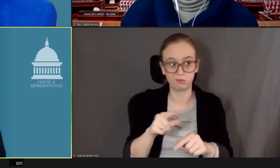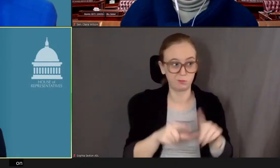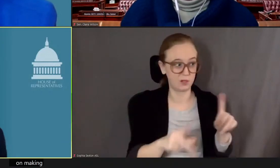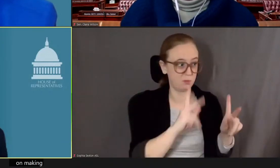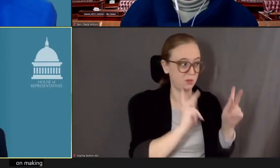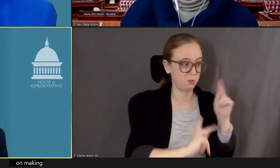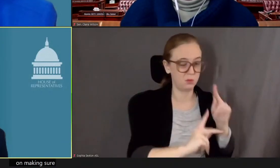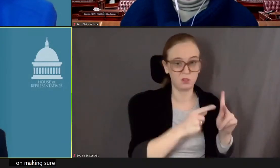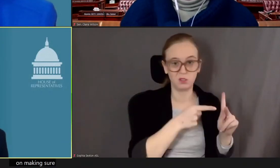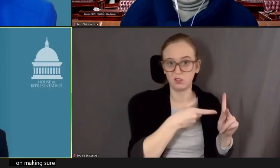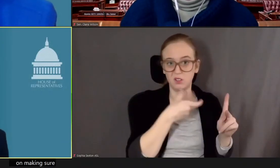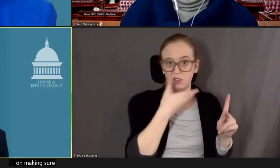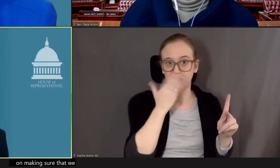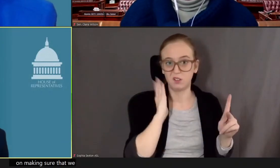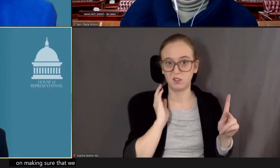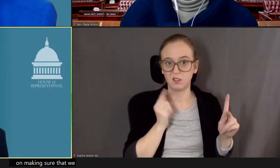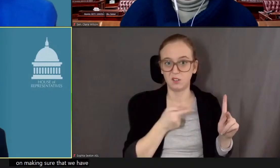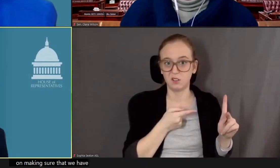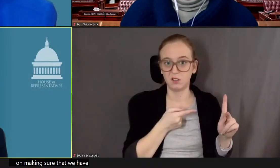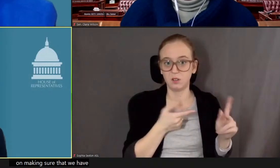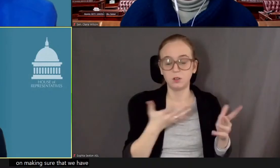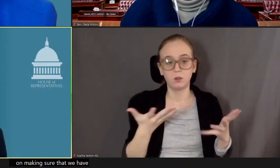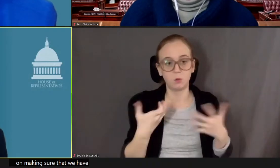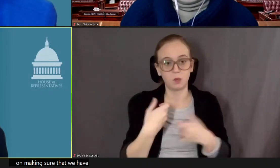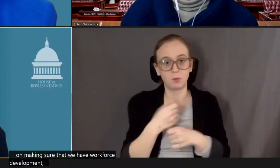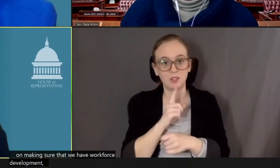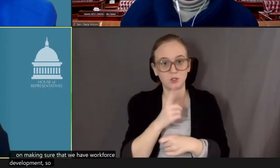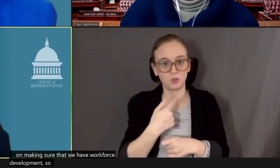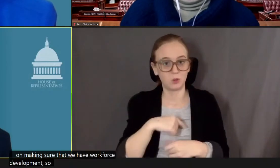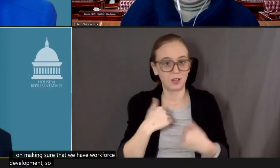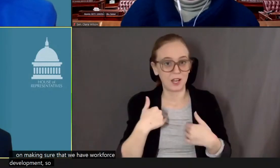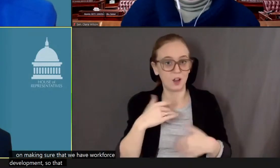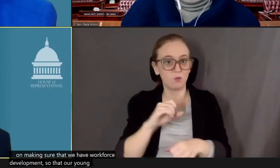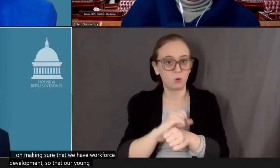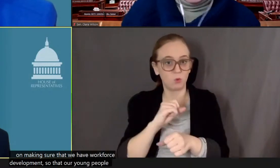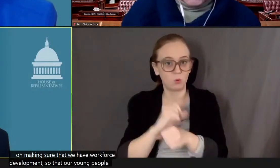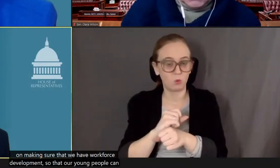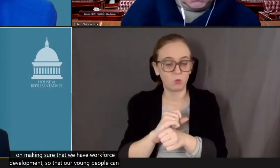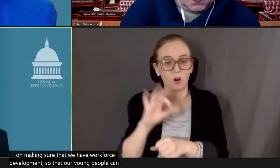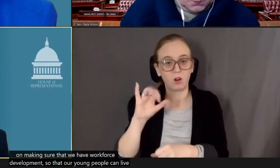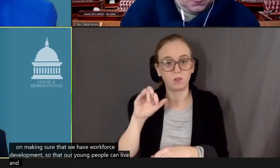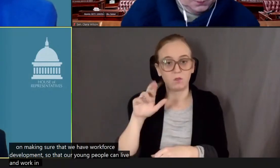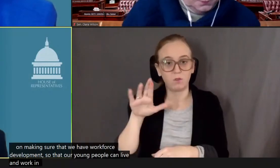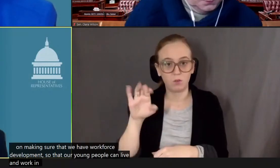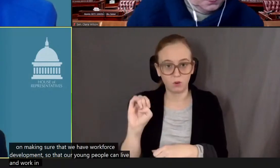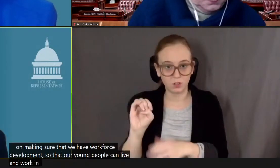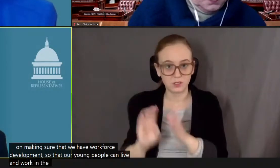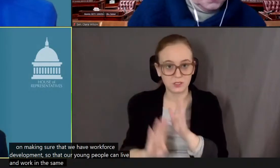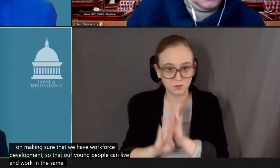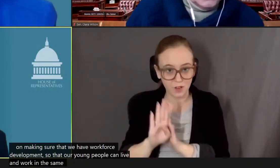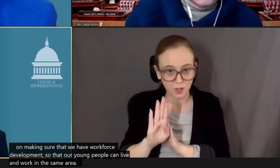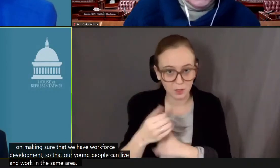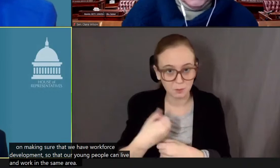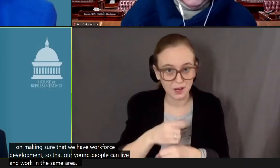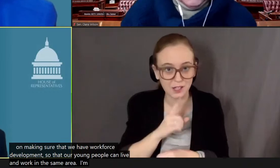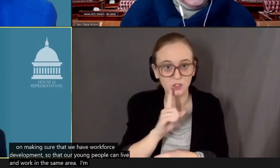we have workforce development so that our young people can live and work in the same area. I'm focused on